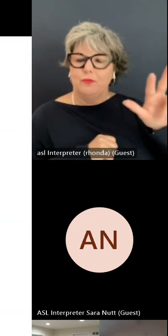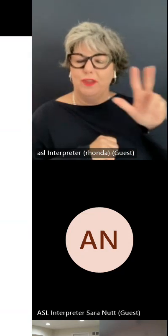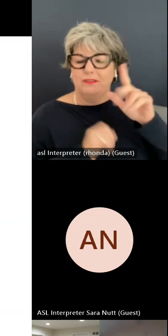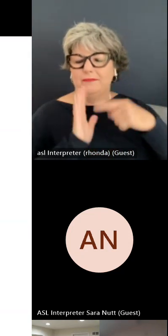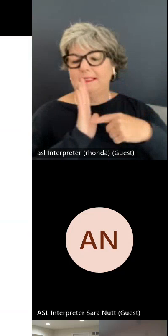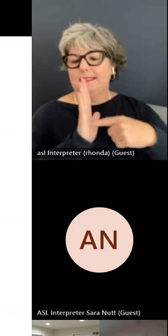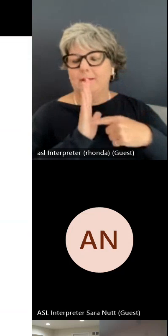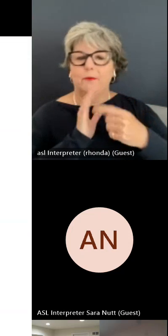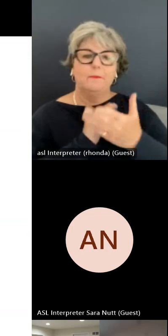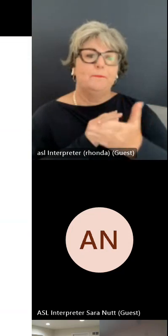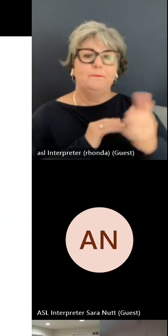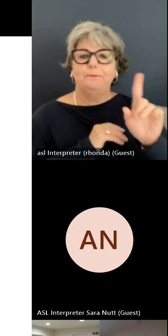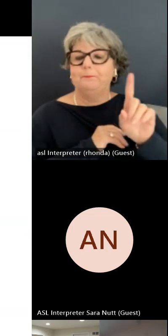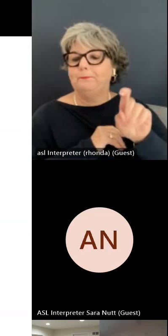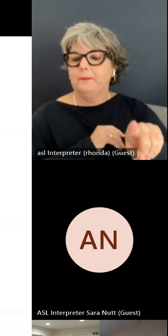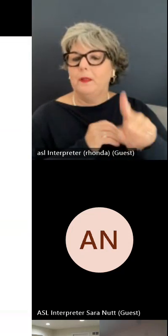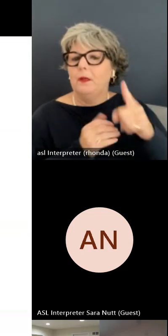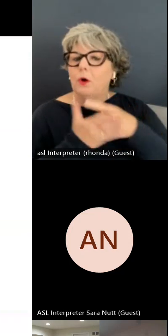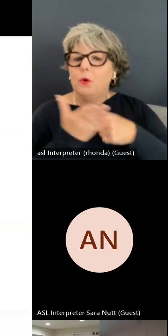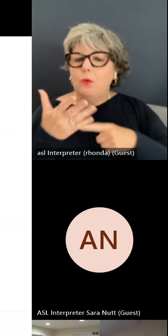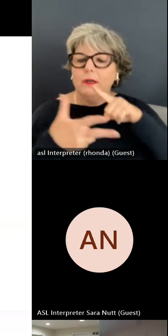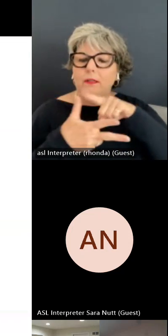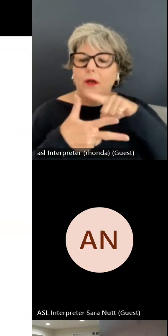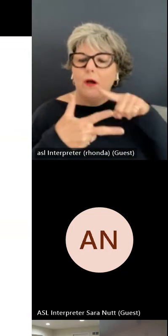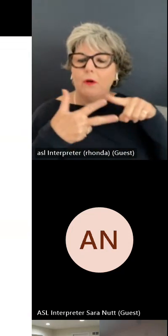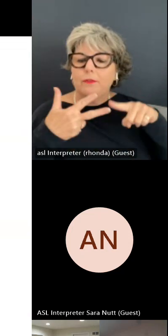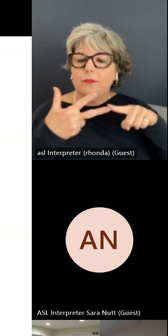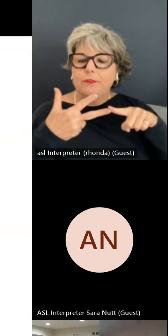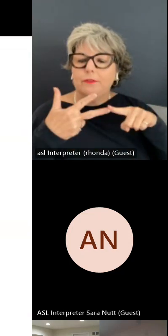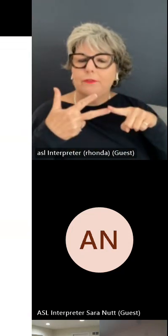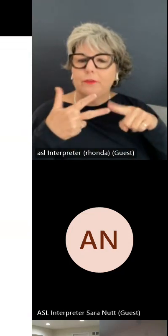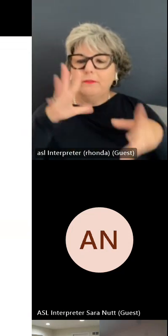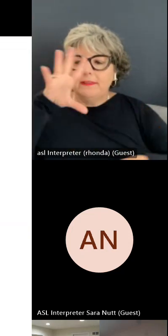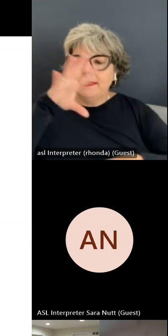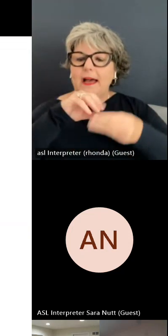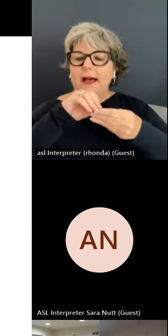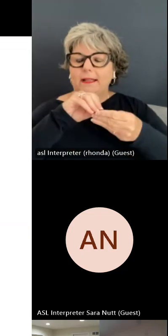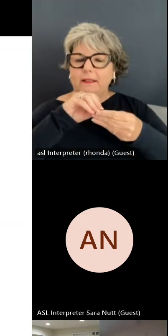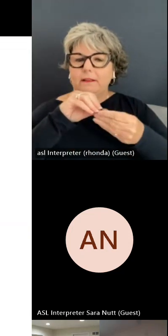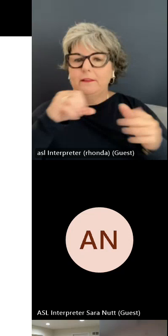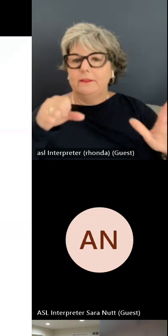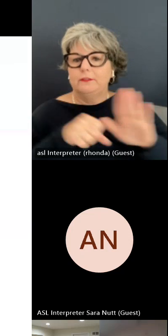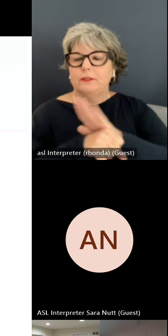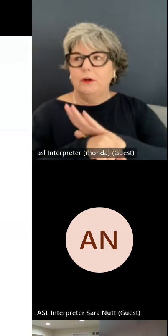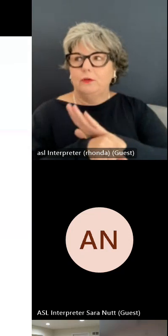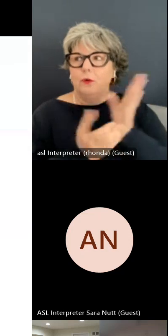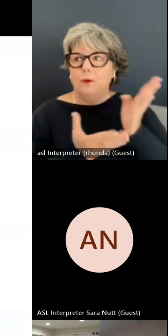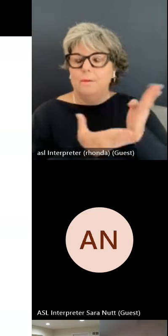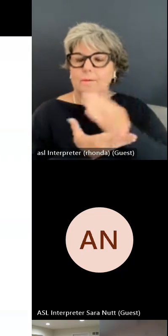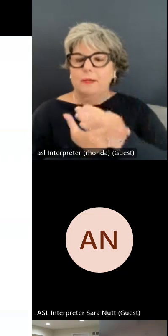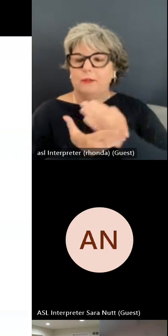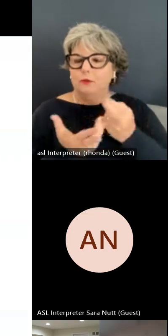So the question here is, what are the three lines that add up to the total budgetary resources?